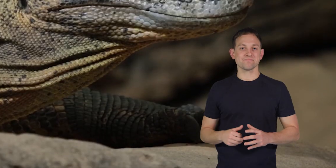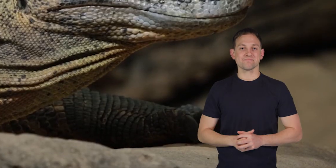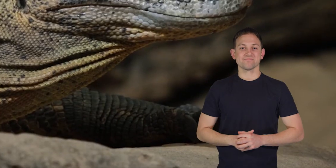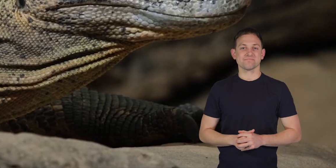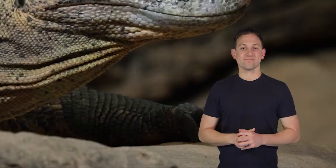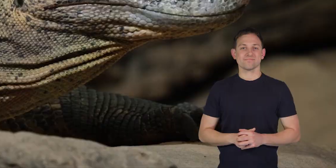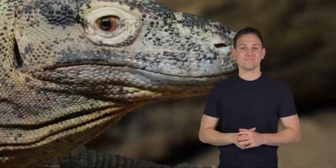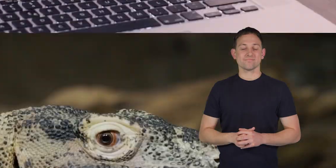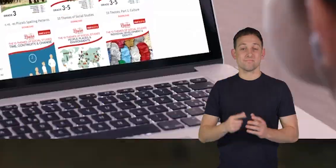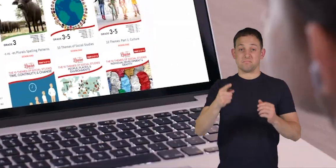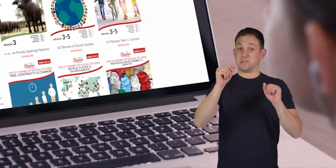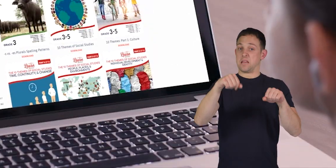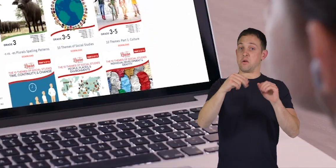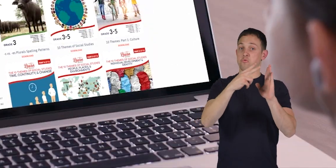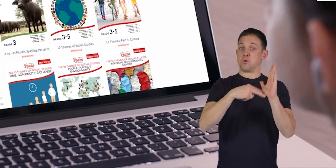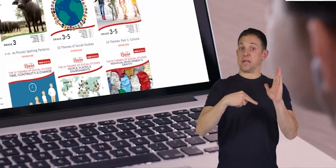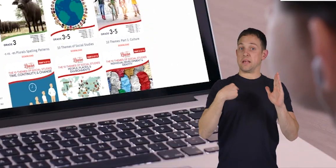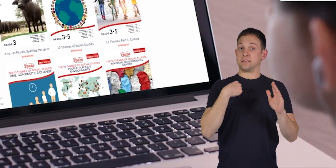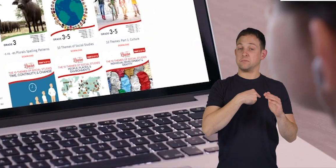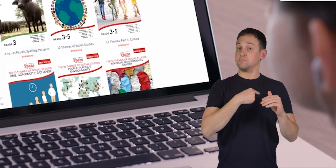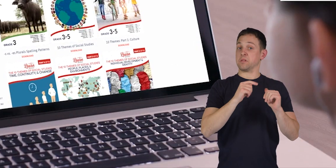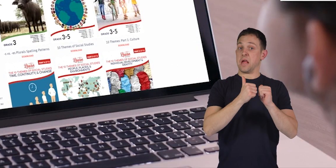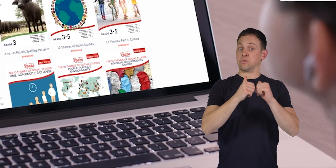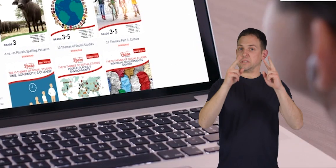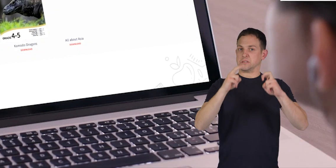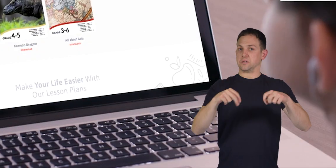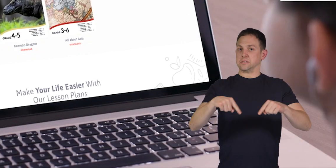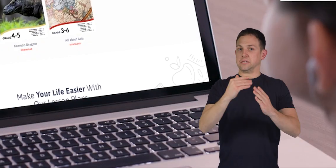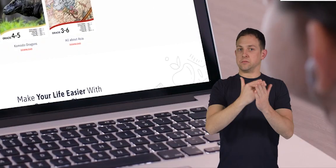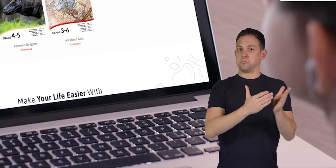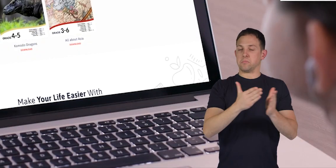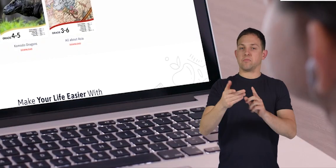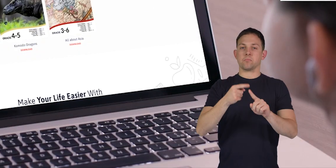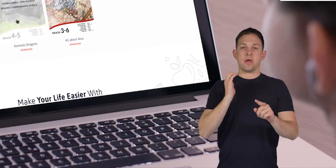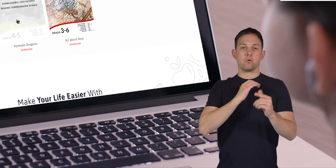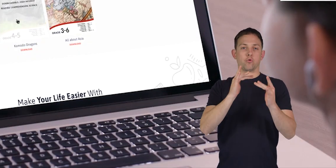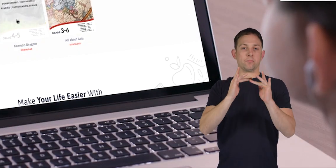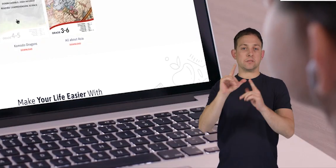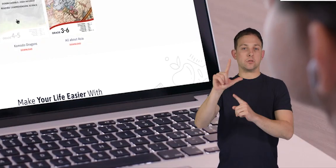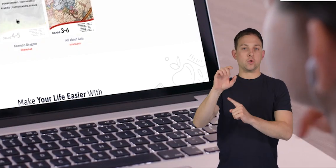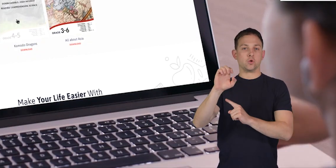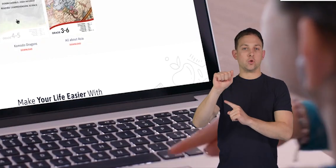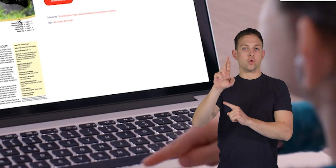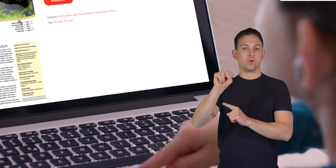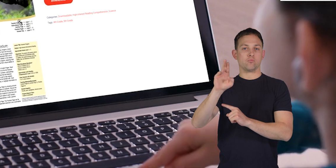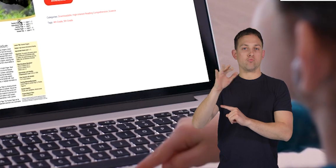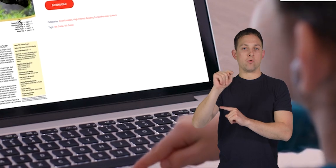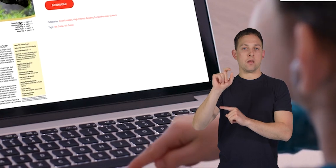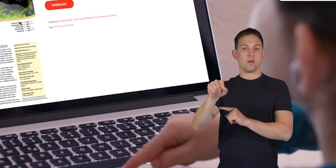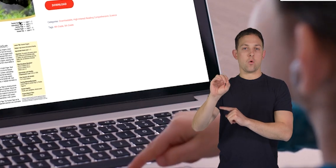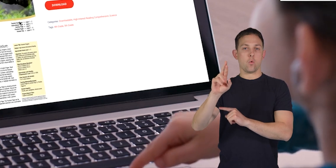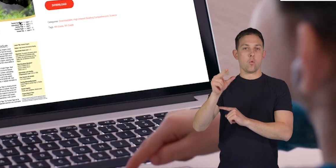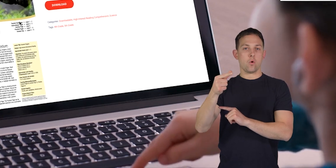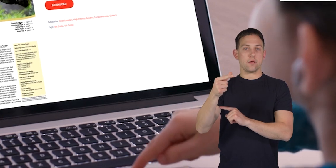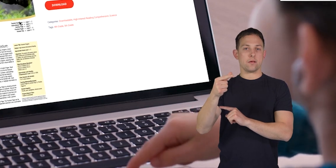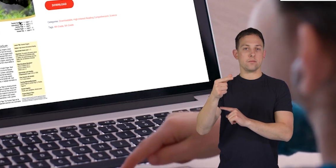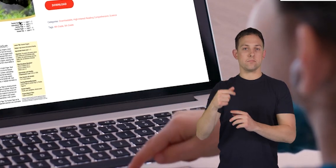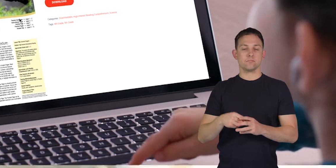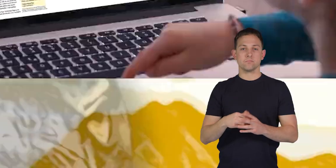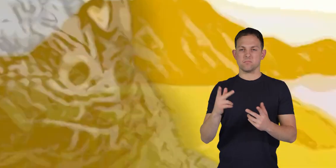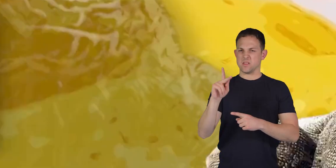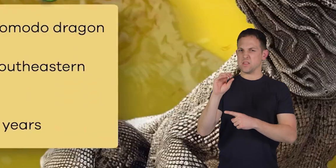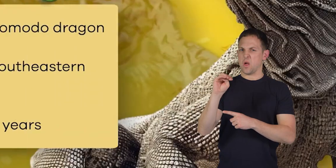dragons. You can read along with us by downloading this lesson plan from our website, learnbright.org.